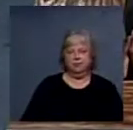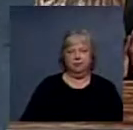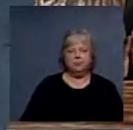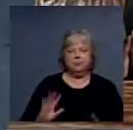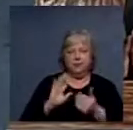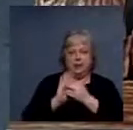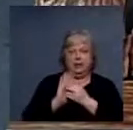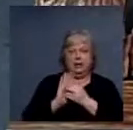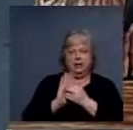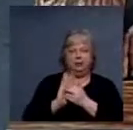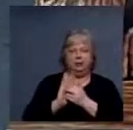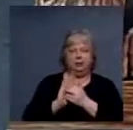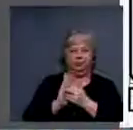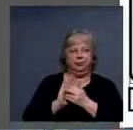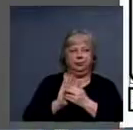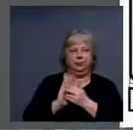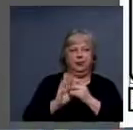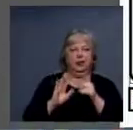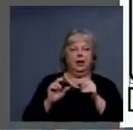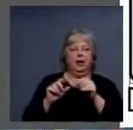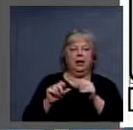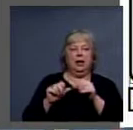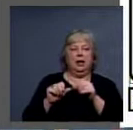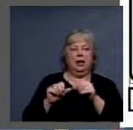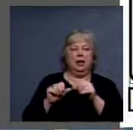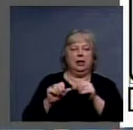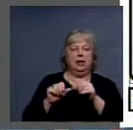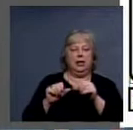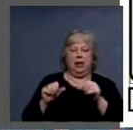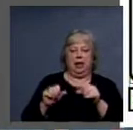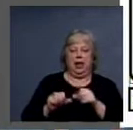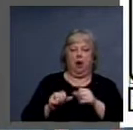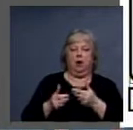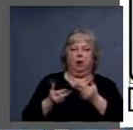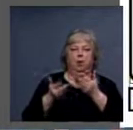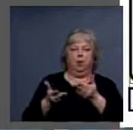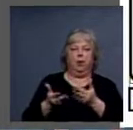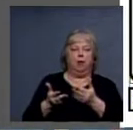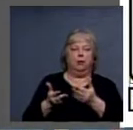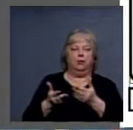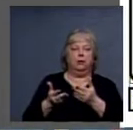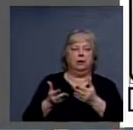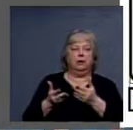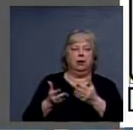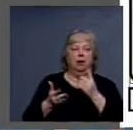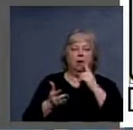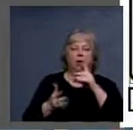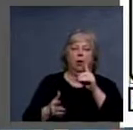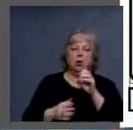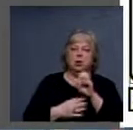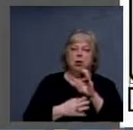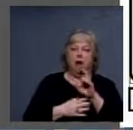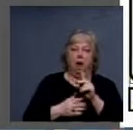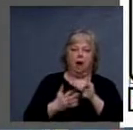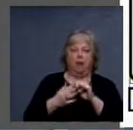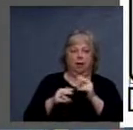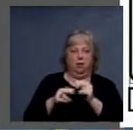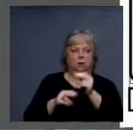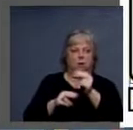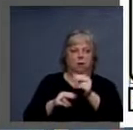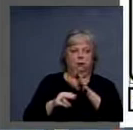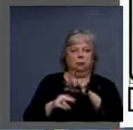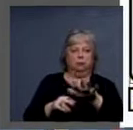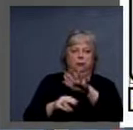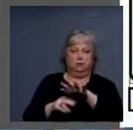Again, it's the area that's identified as proposed dock area, and then, which is to the north,